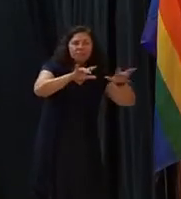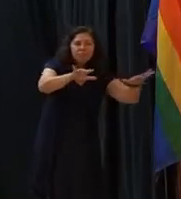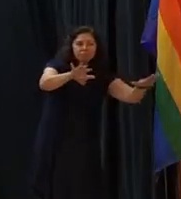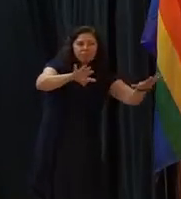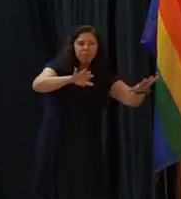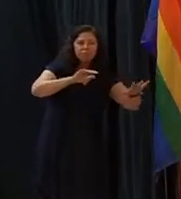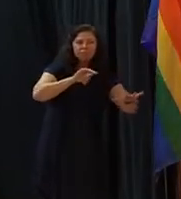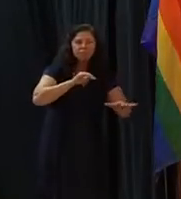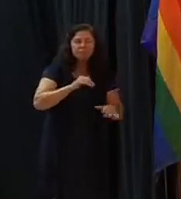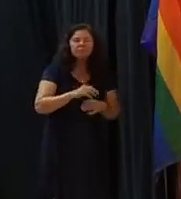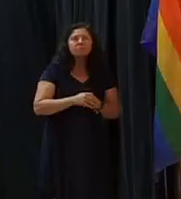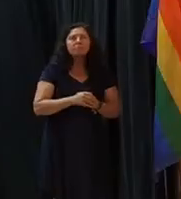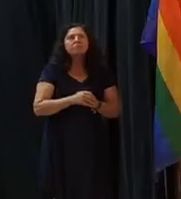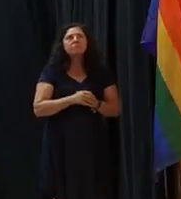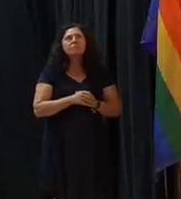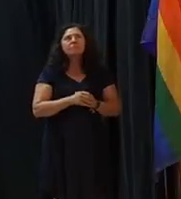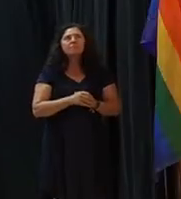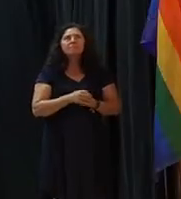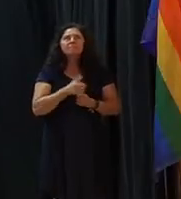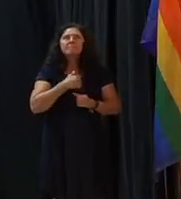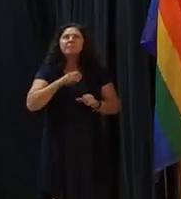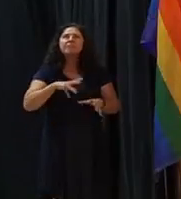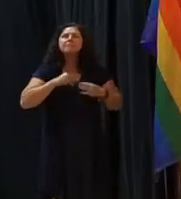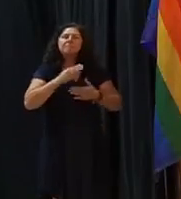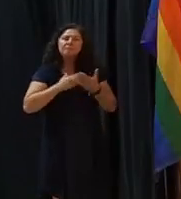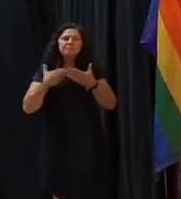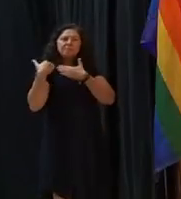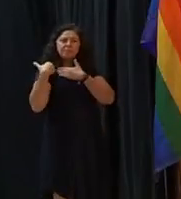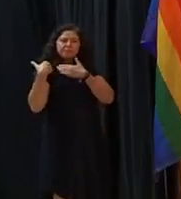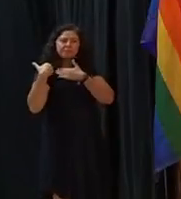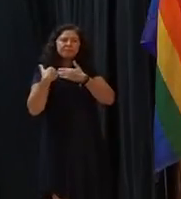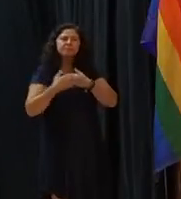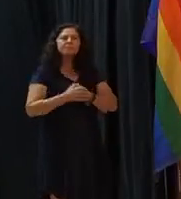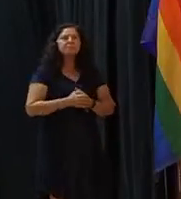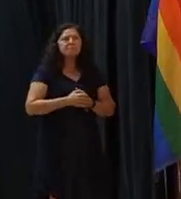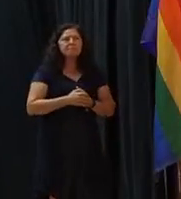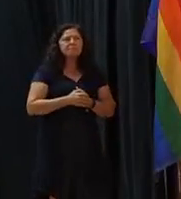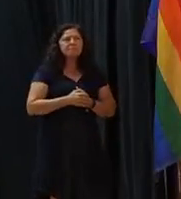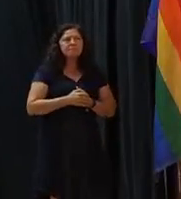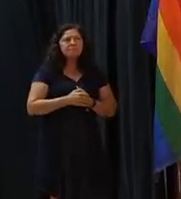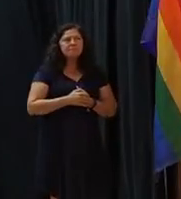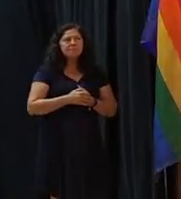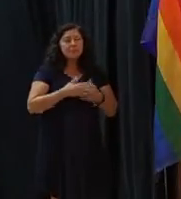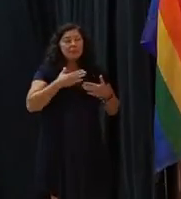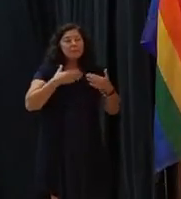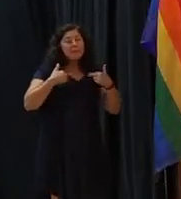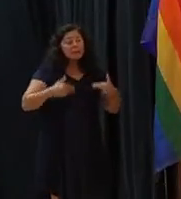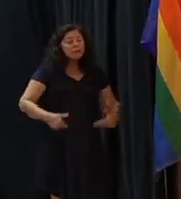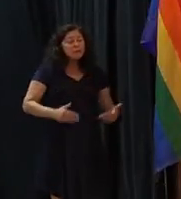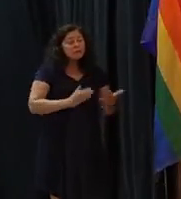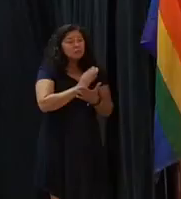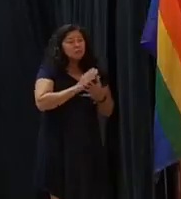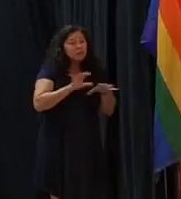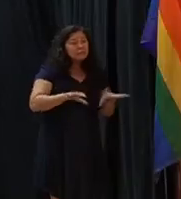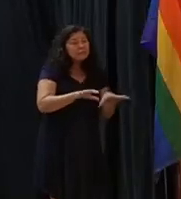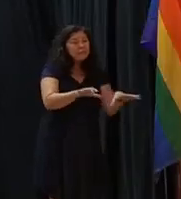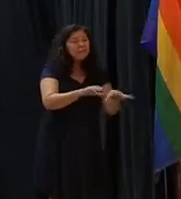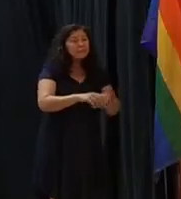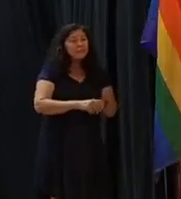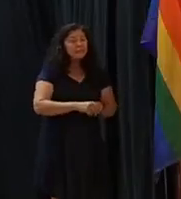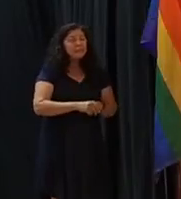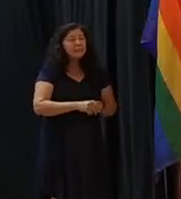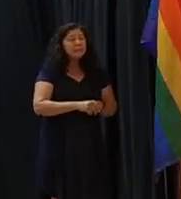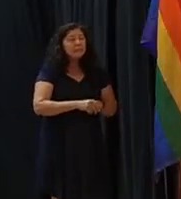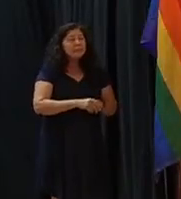take some part of or responsibility. Because I keep telling some of my human rights activist fellows, we